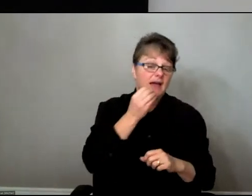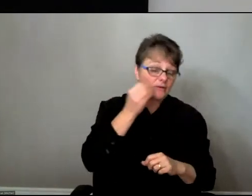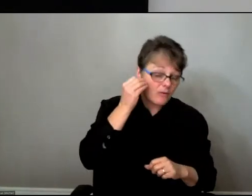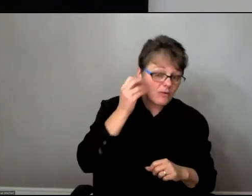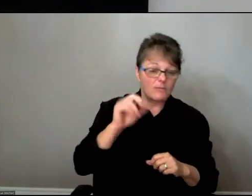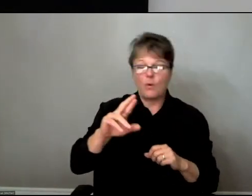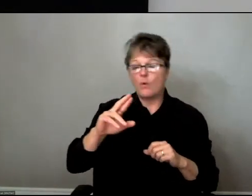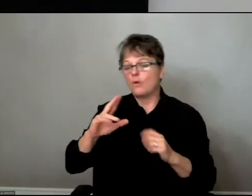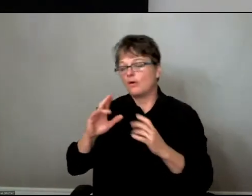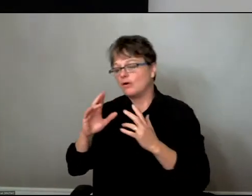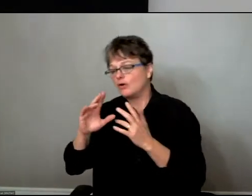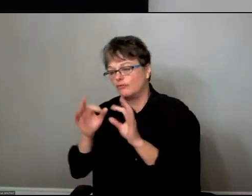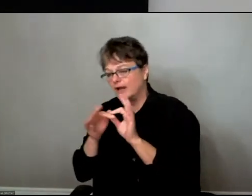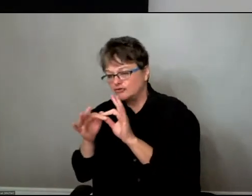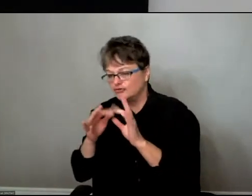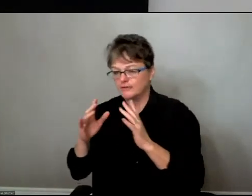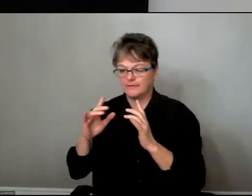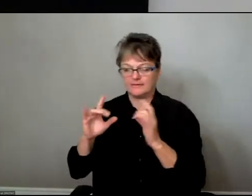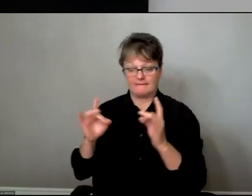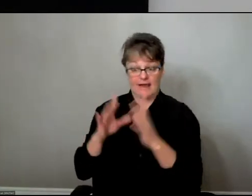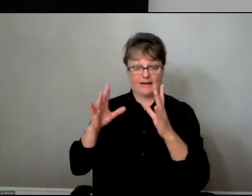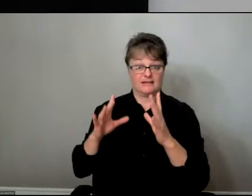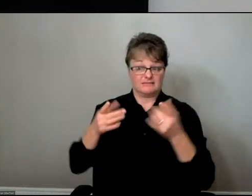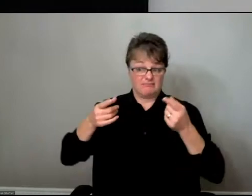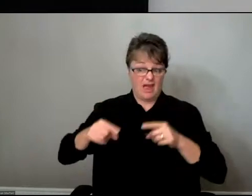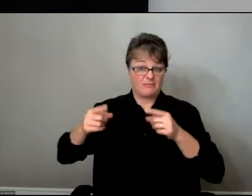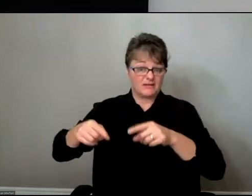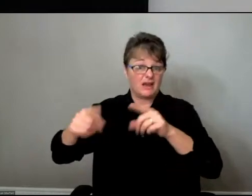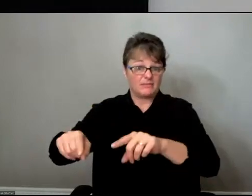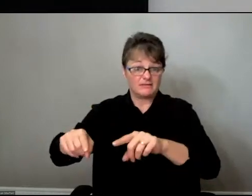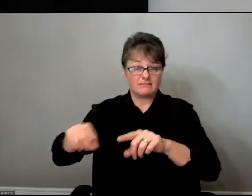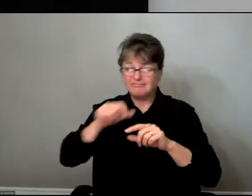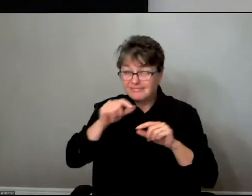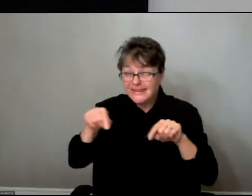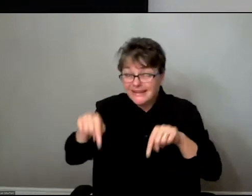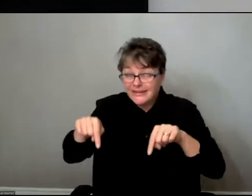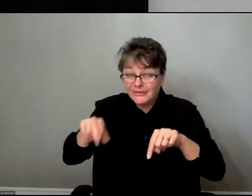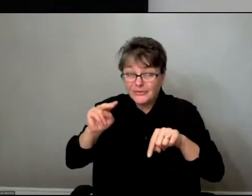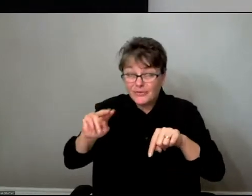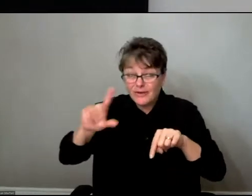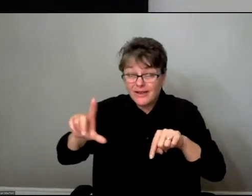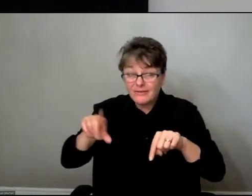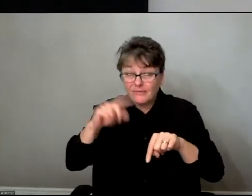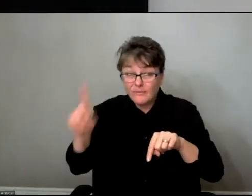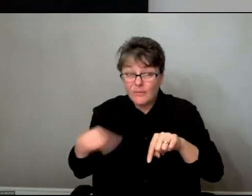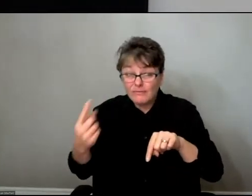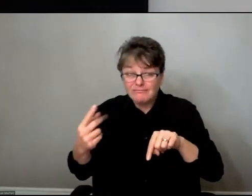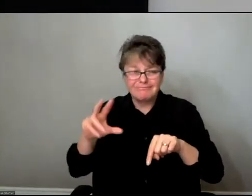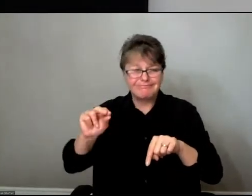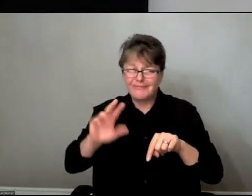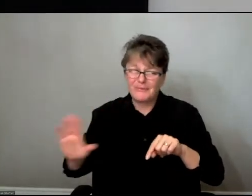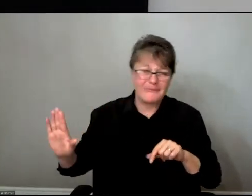our society today, not just in Newfoundland and Labrador, but all over the world.